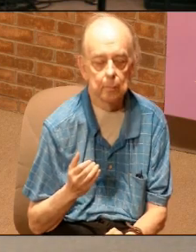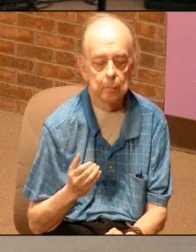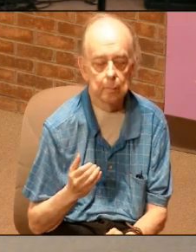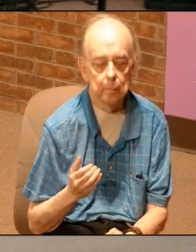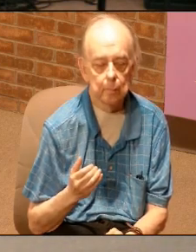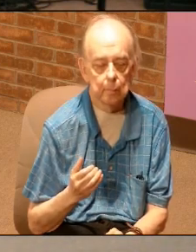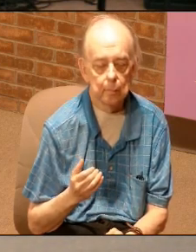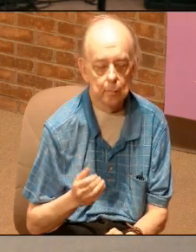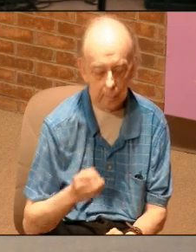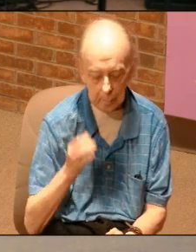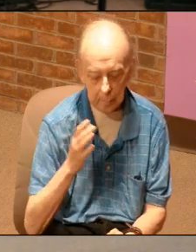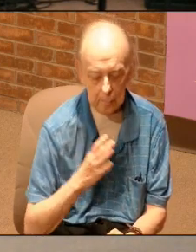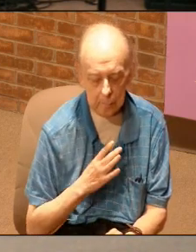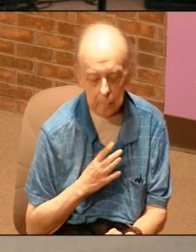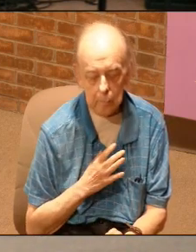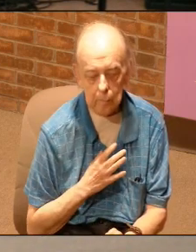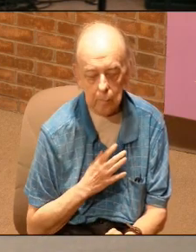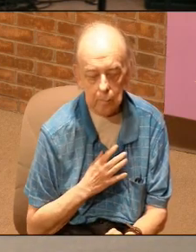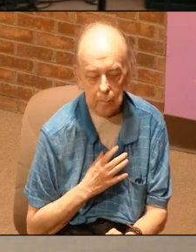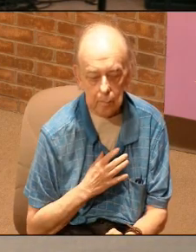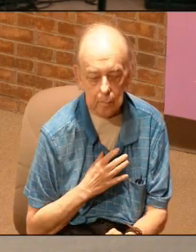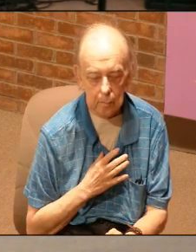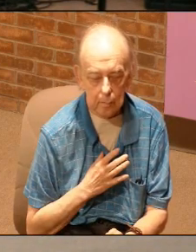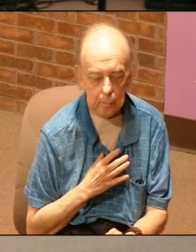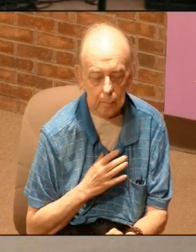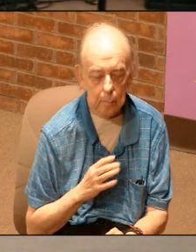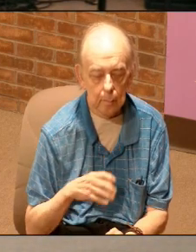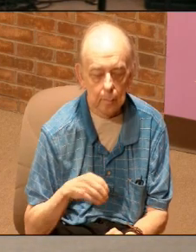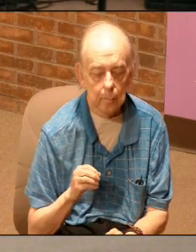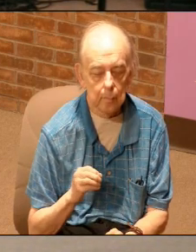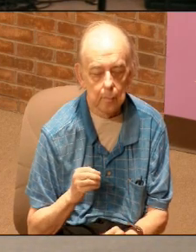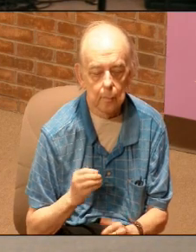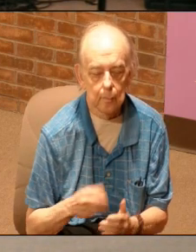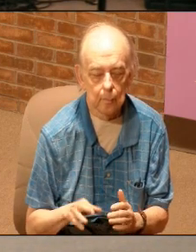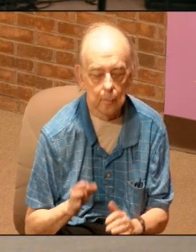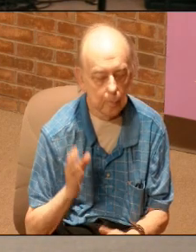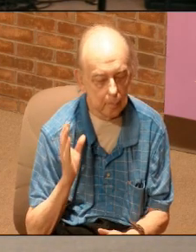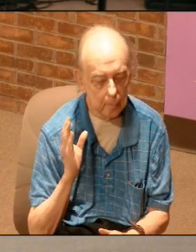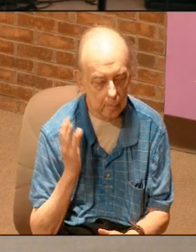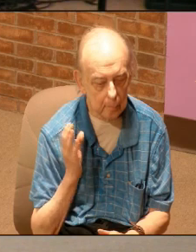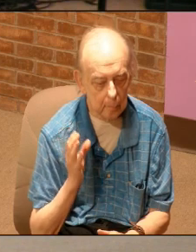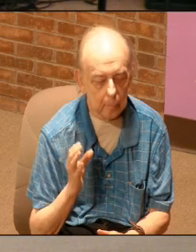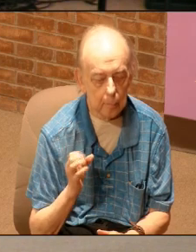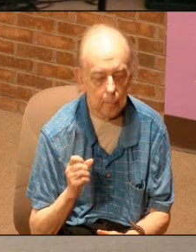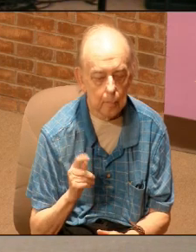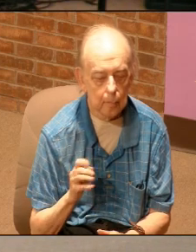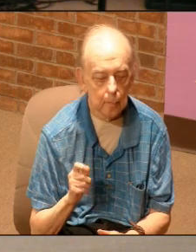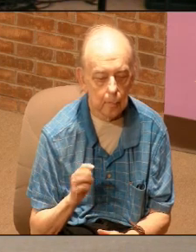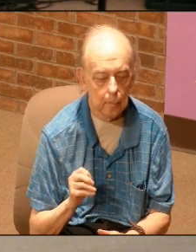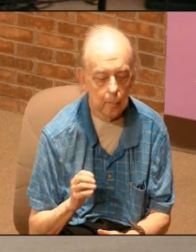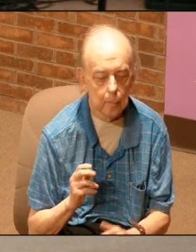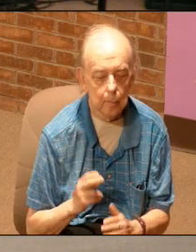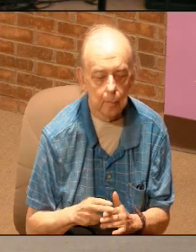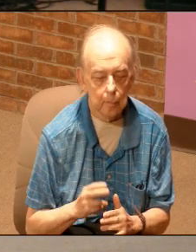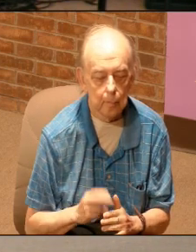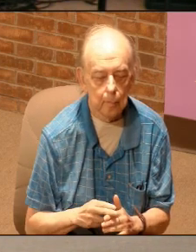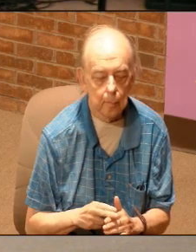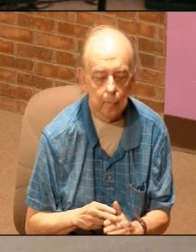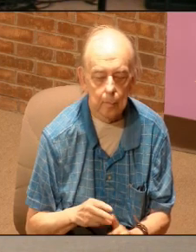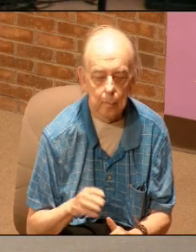a gentleman bought out a radio station that was called